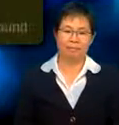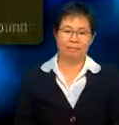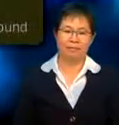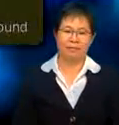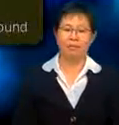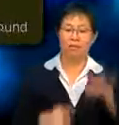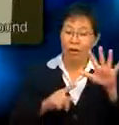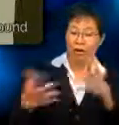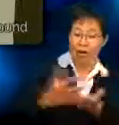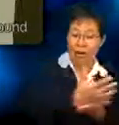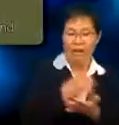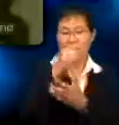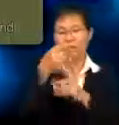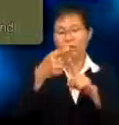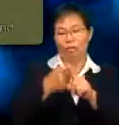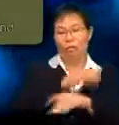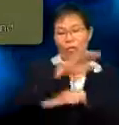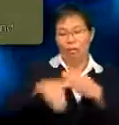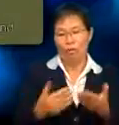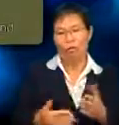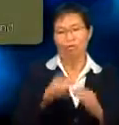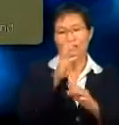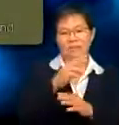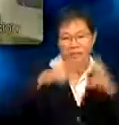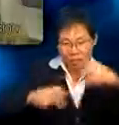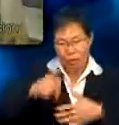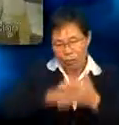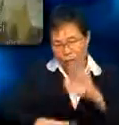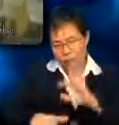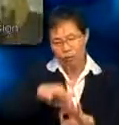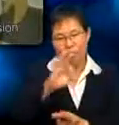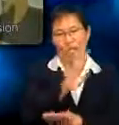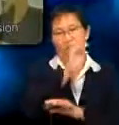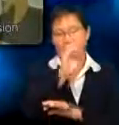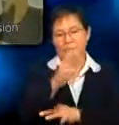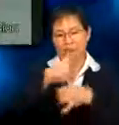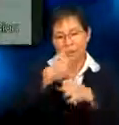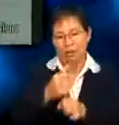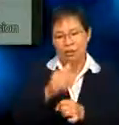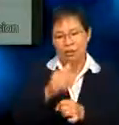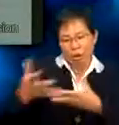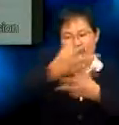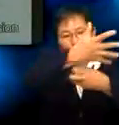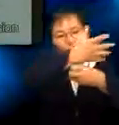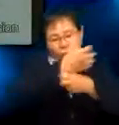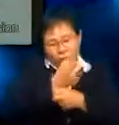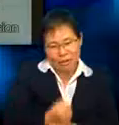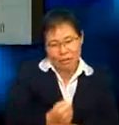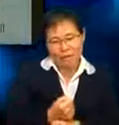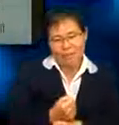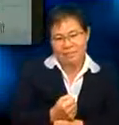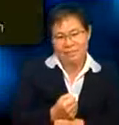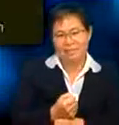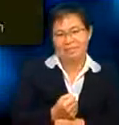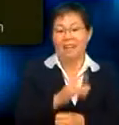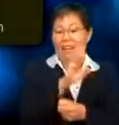Five, collect the data from all around. Six, analyze what you have found. Seven, think and make your